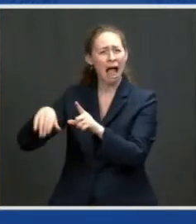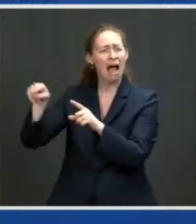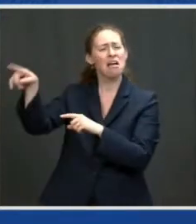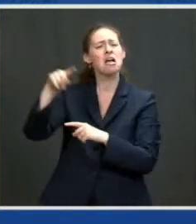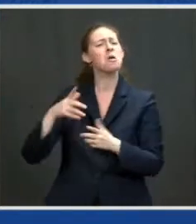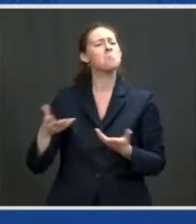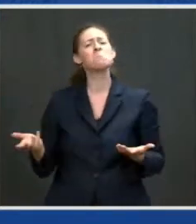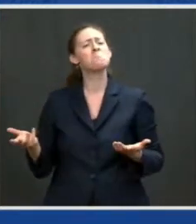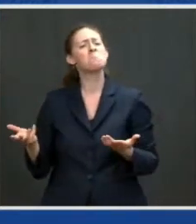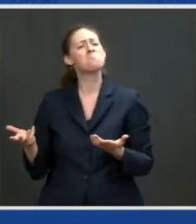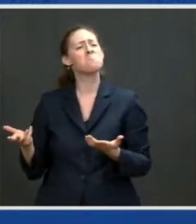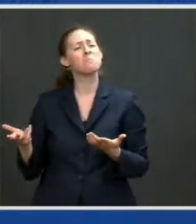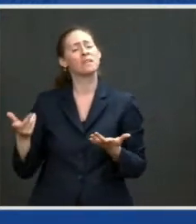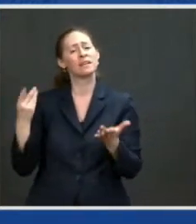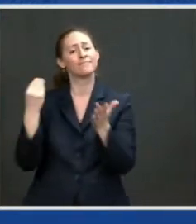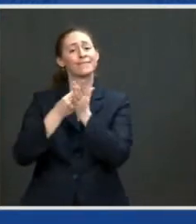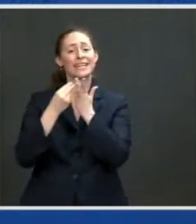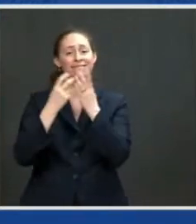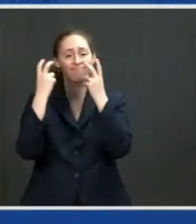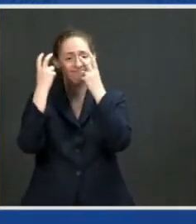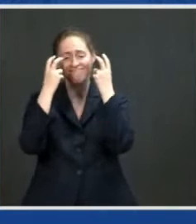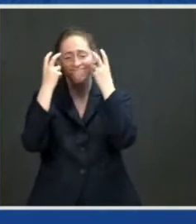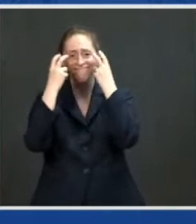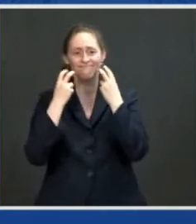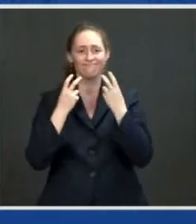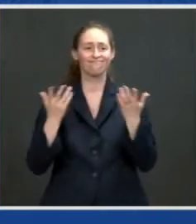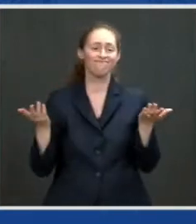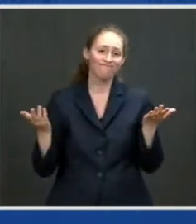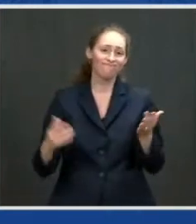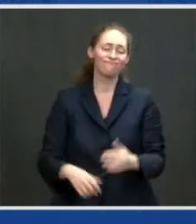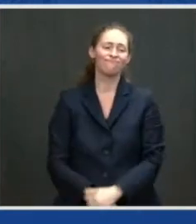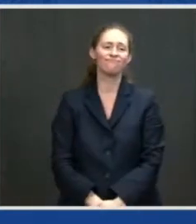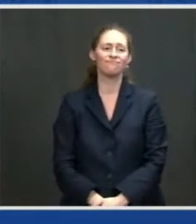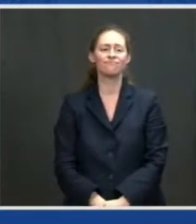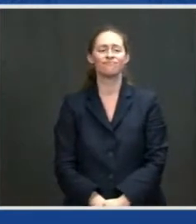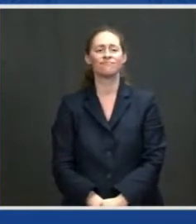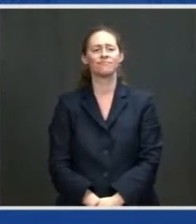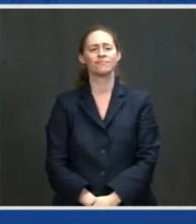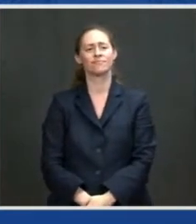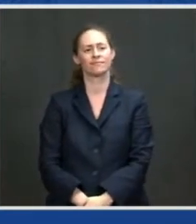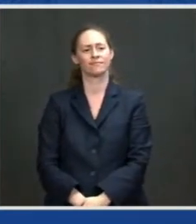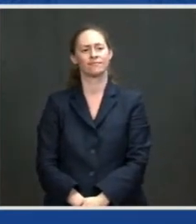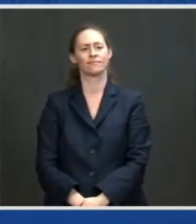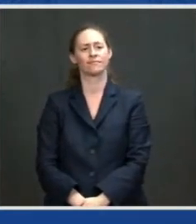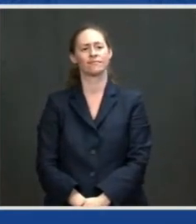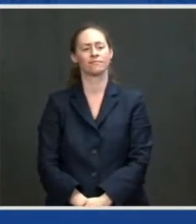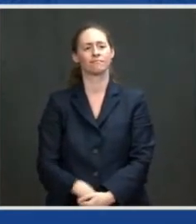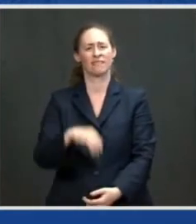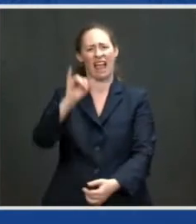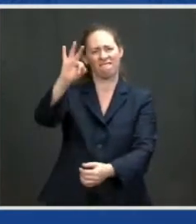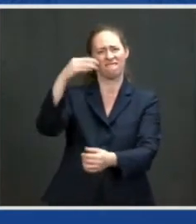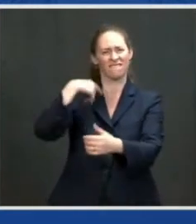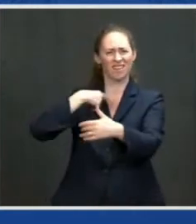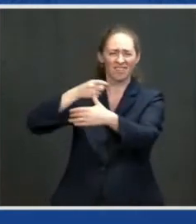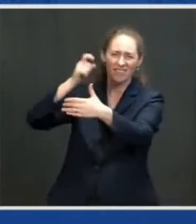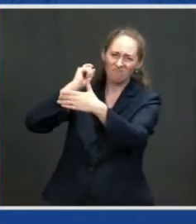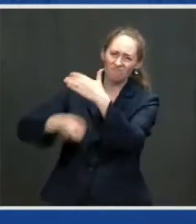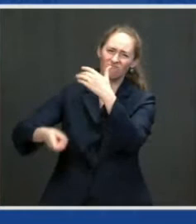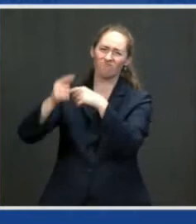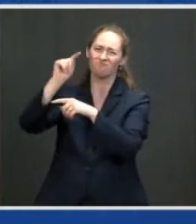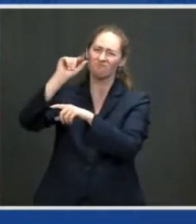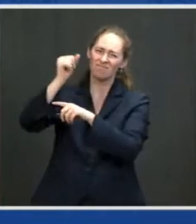incentives. So if we just raise the corporate tax to 28%, which is still lower than where it was, I said, between World